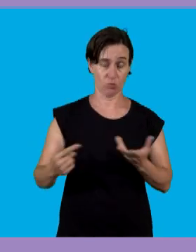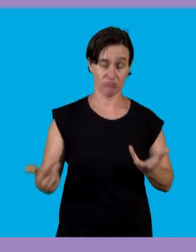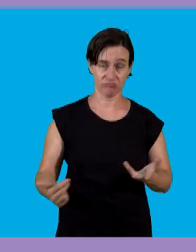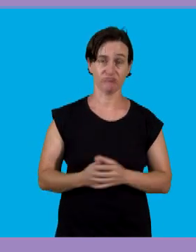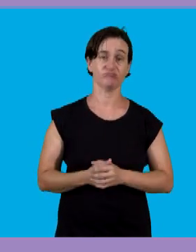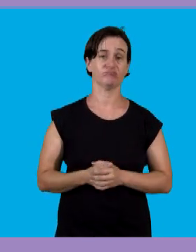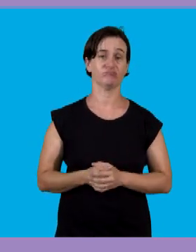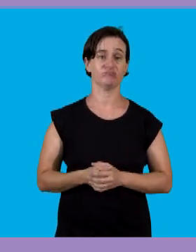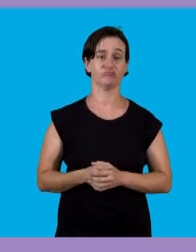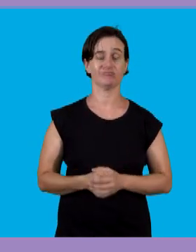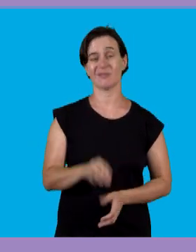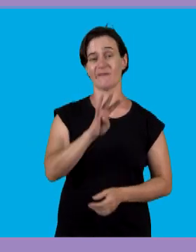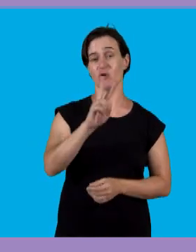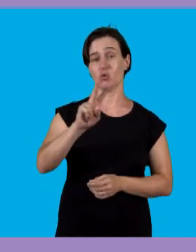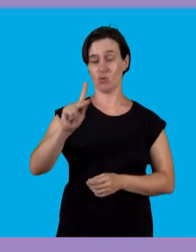12q is a monomial.